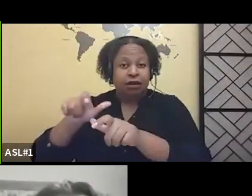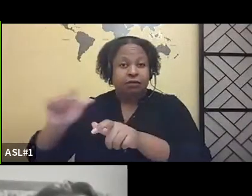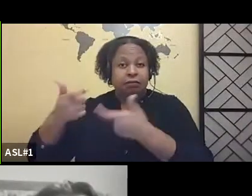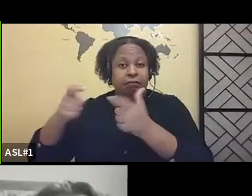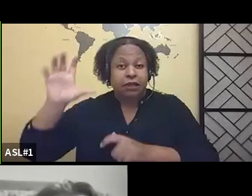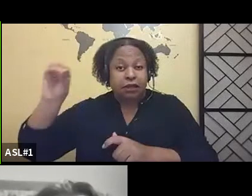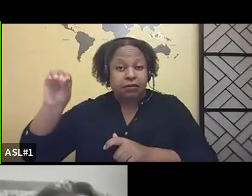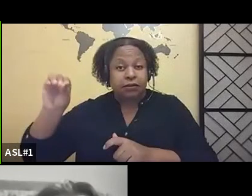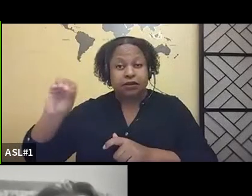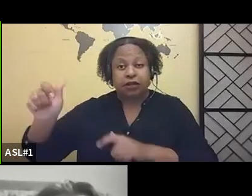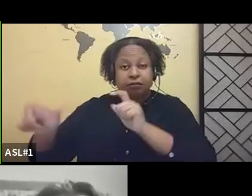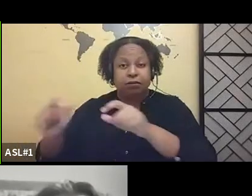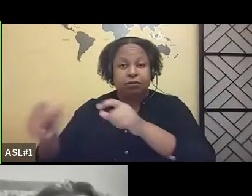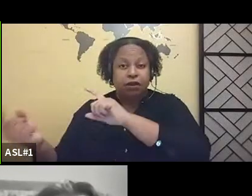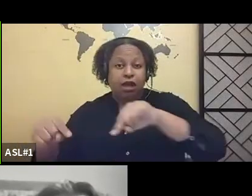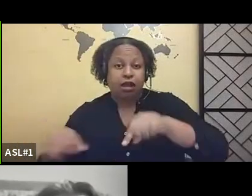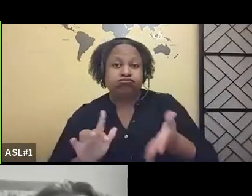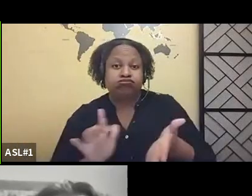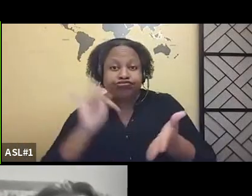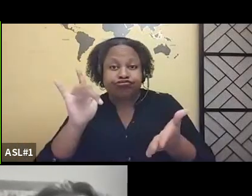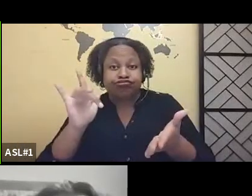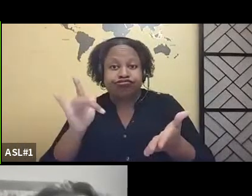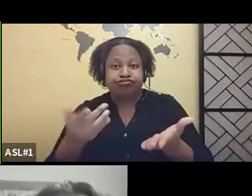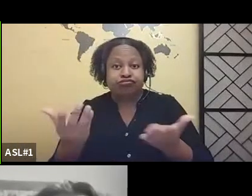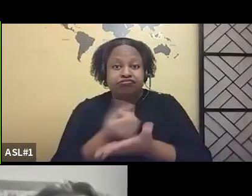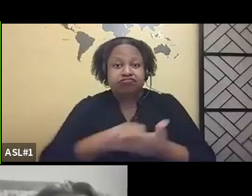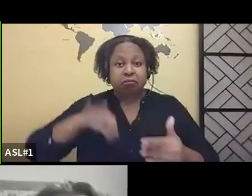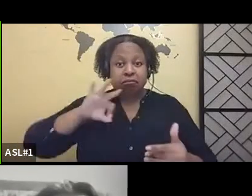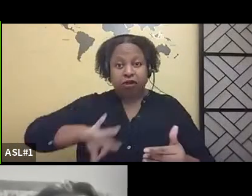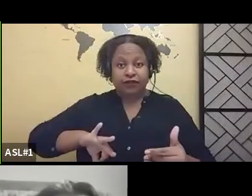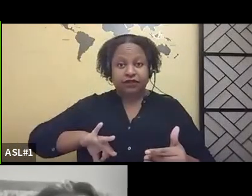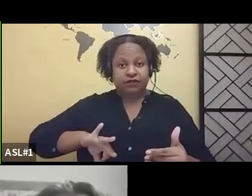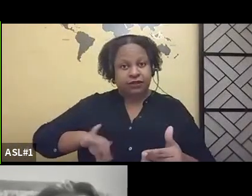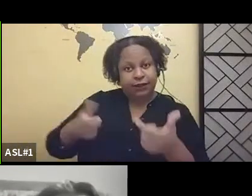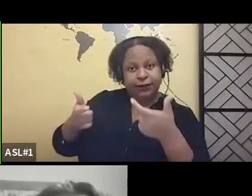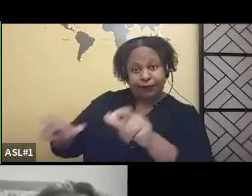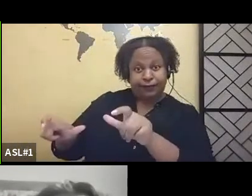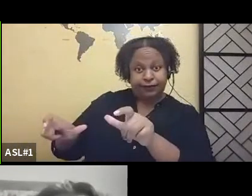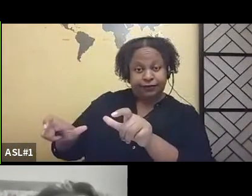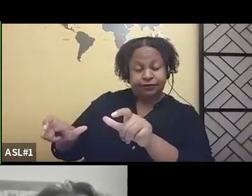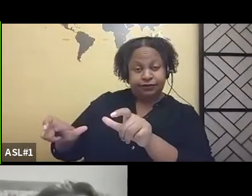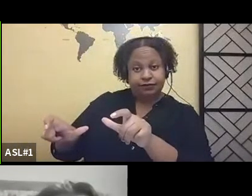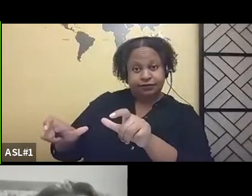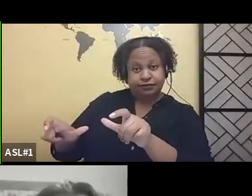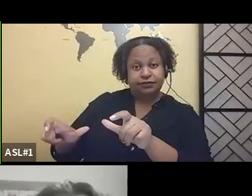So the fact of housing need not